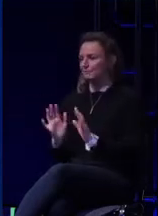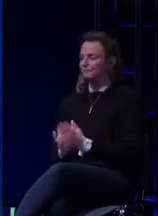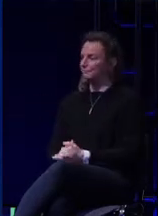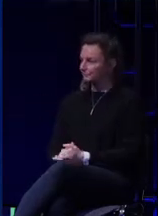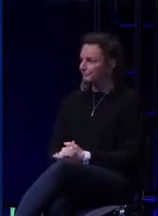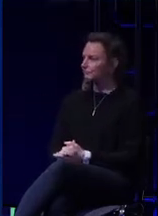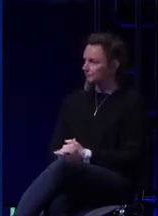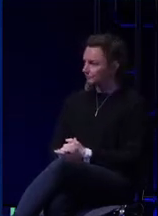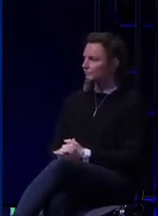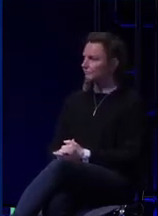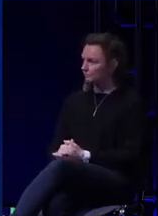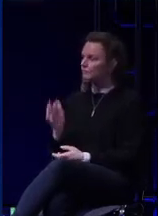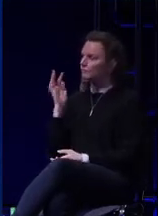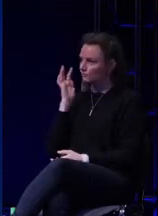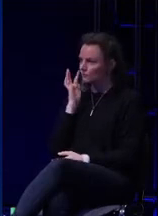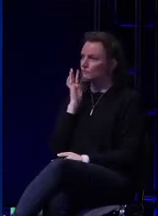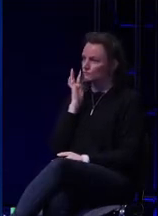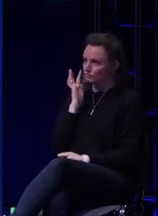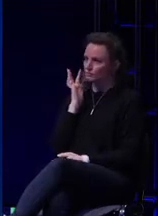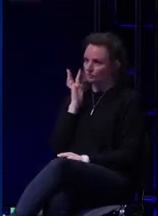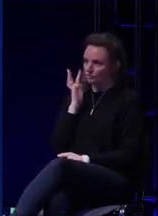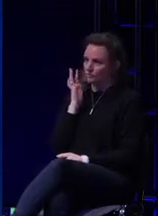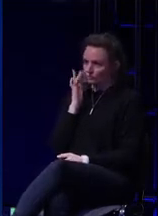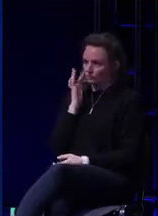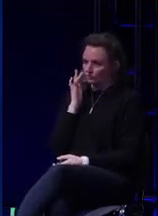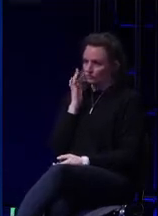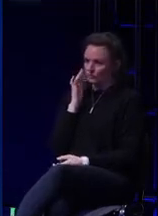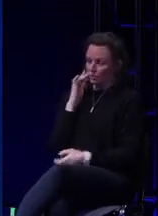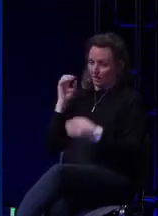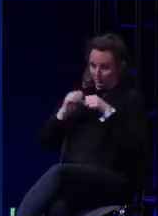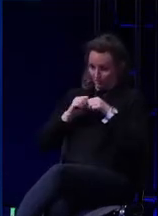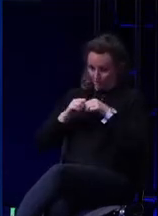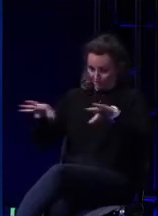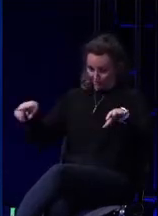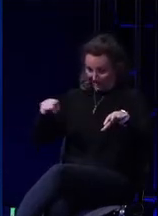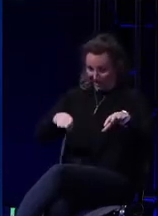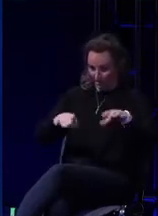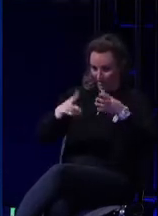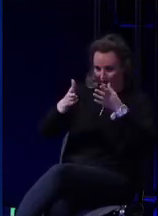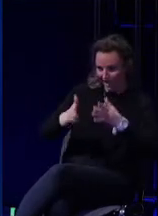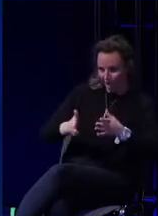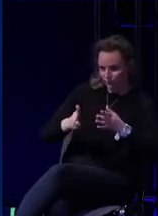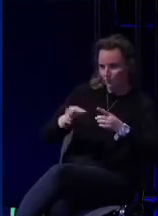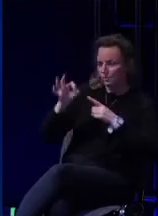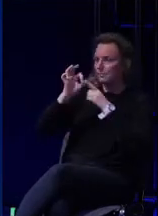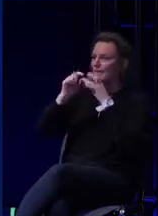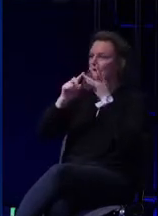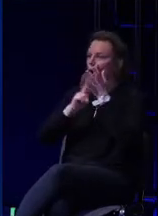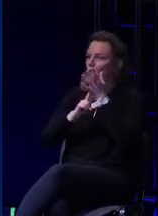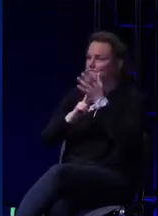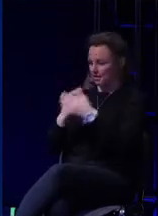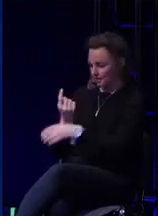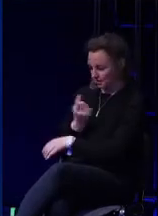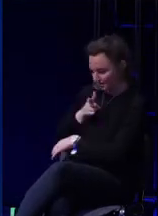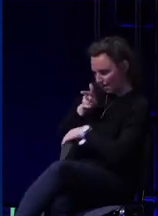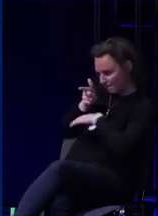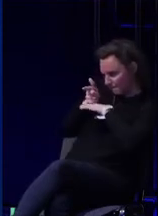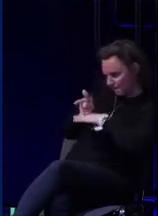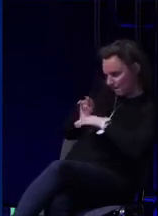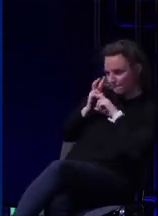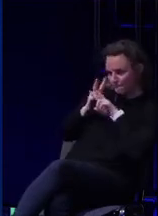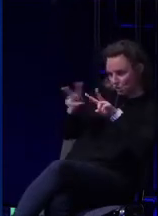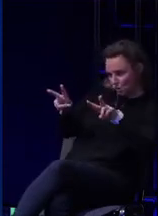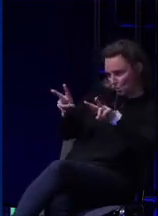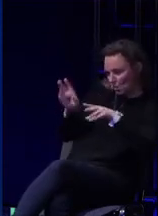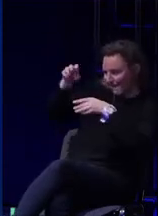like when it comes back out, there's a piece where it had to go from point of view to sort of an objective view. So you're in her view